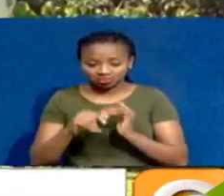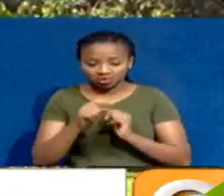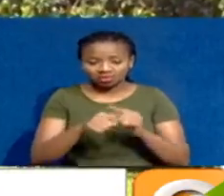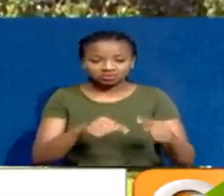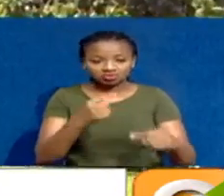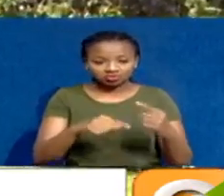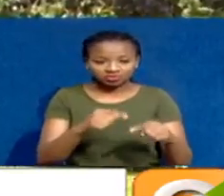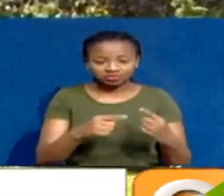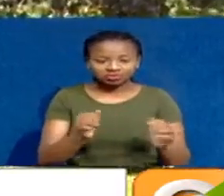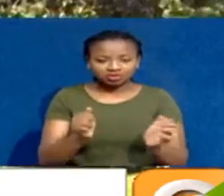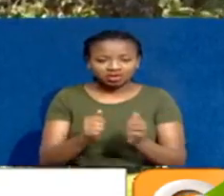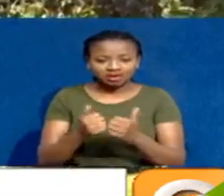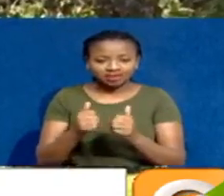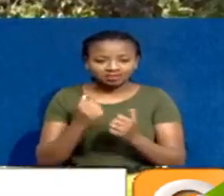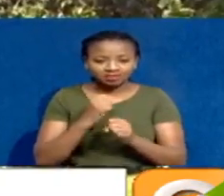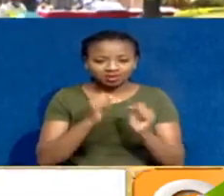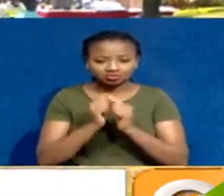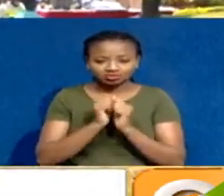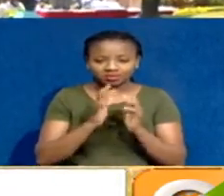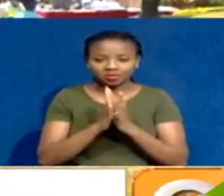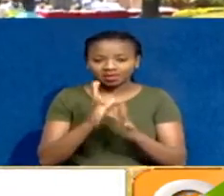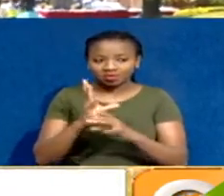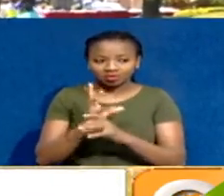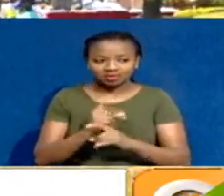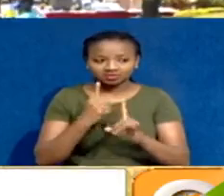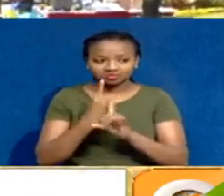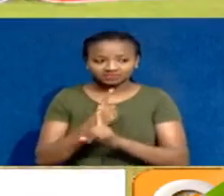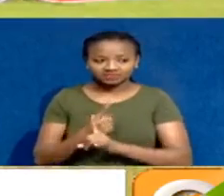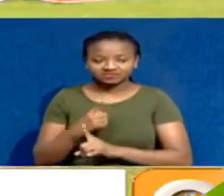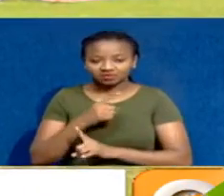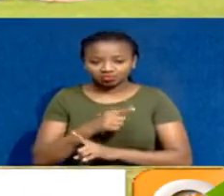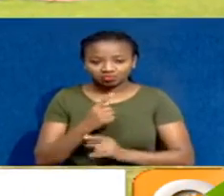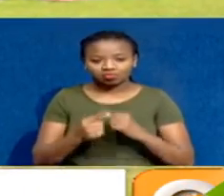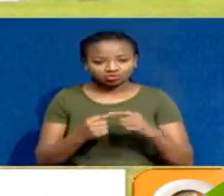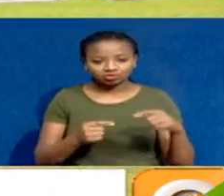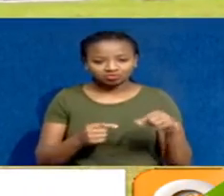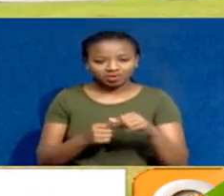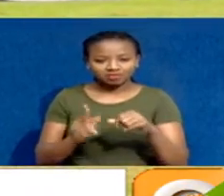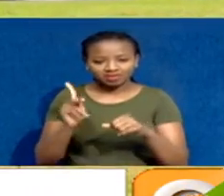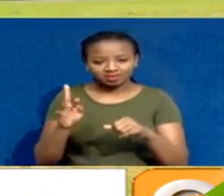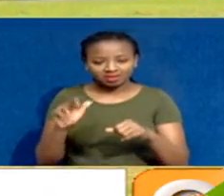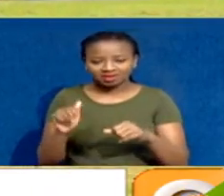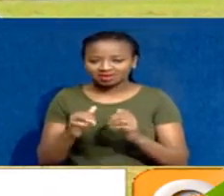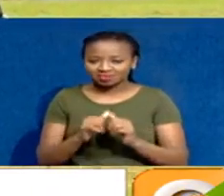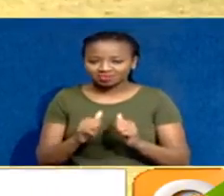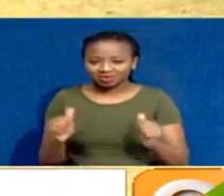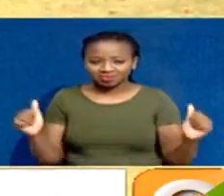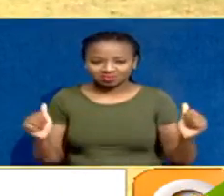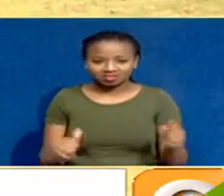hilo liliandaliwa kutambua mashirika na kampuni ambazo zimekuwa zikilipa ushuru kwa uaminifu.